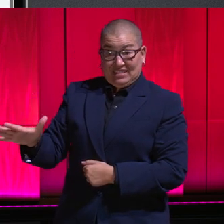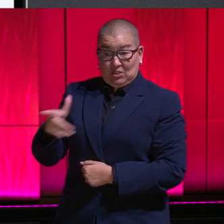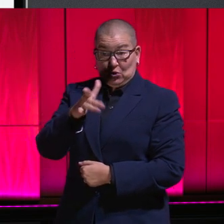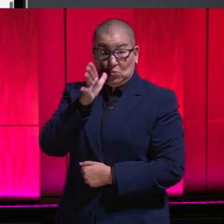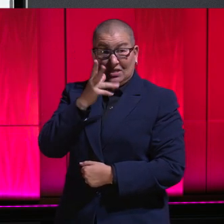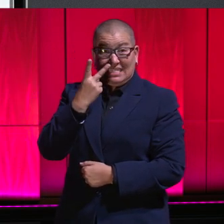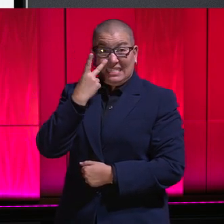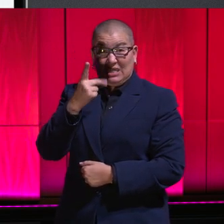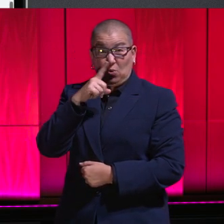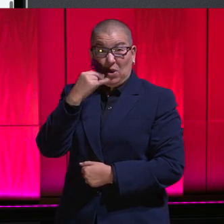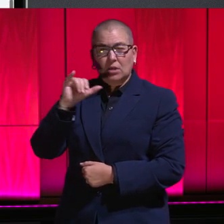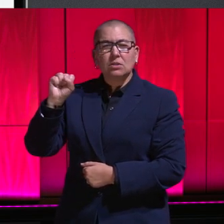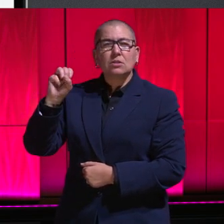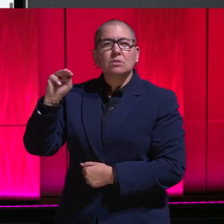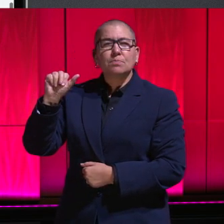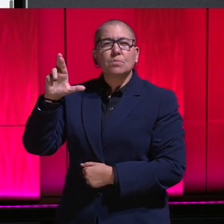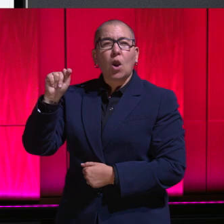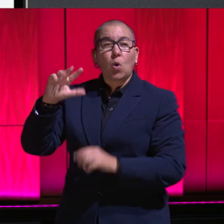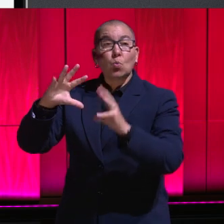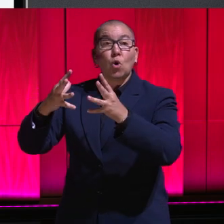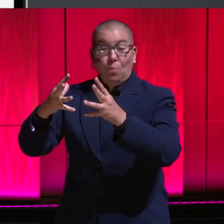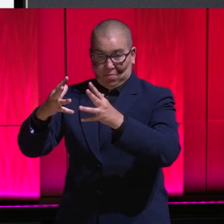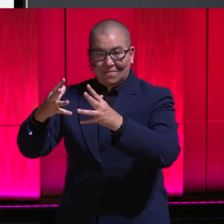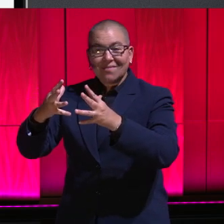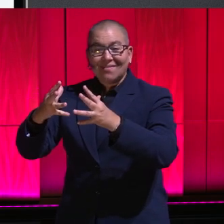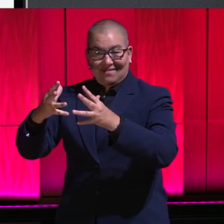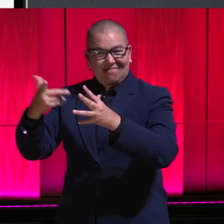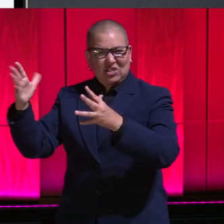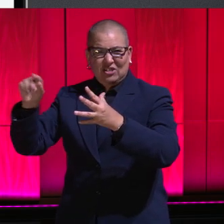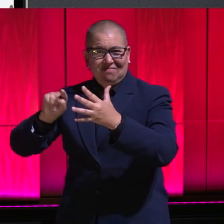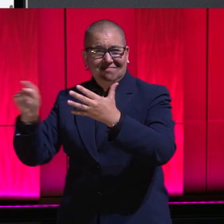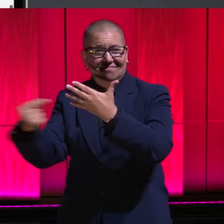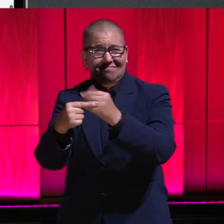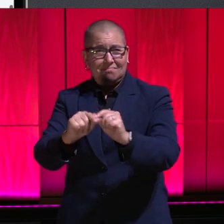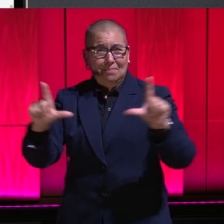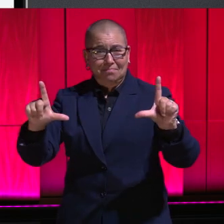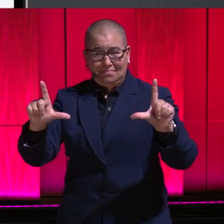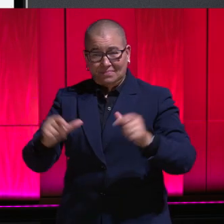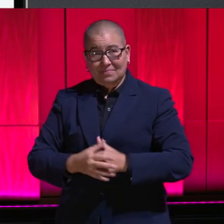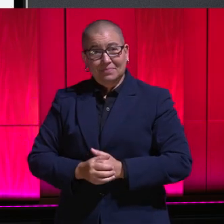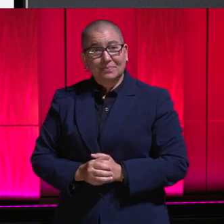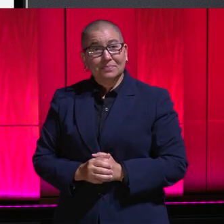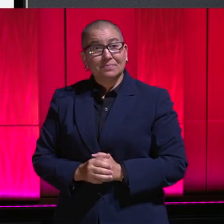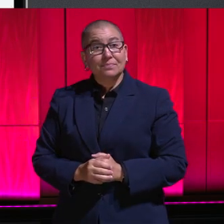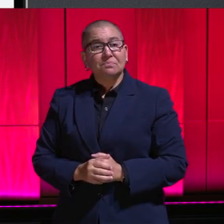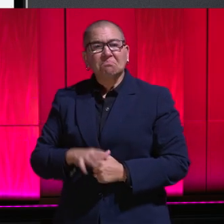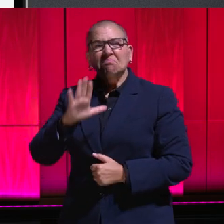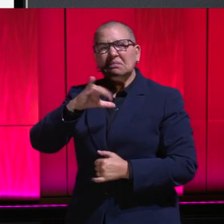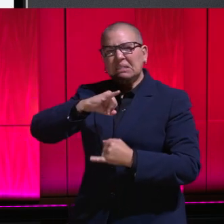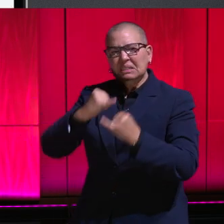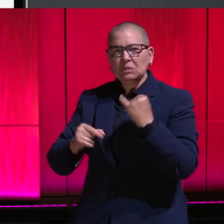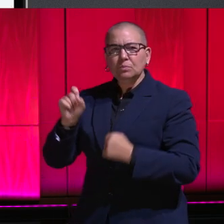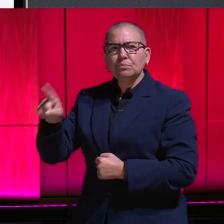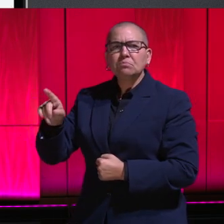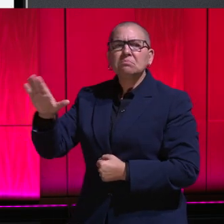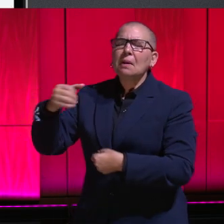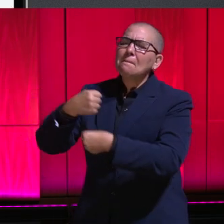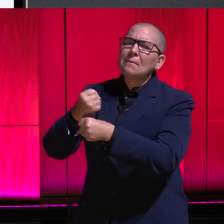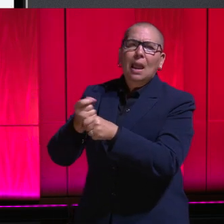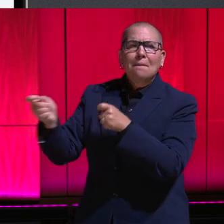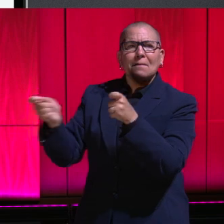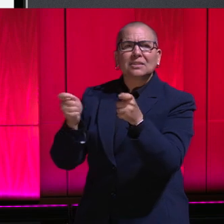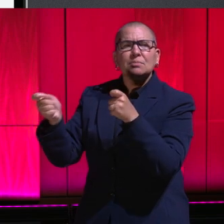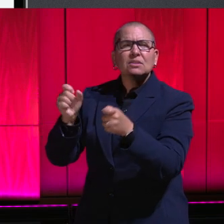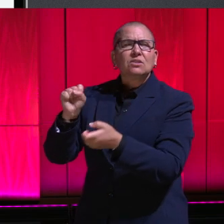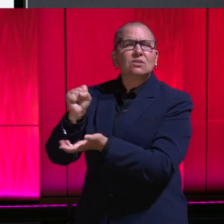created. And finally, let's ask for our assistant to create a managed software update plan. Again,